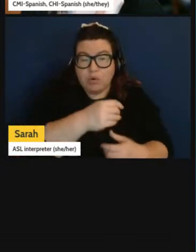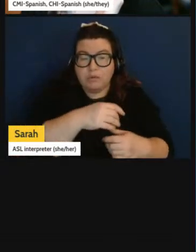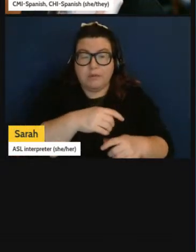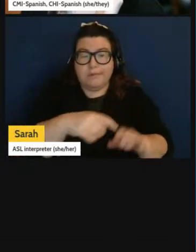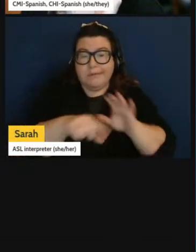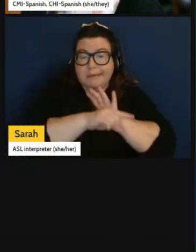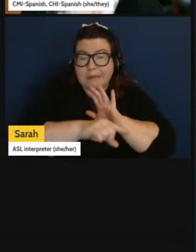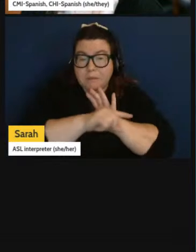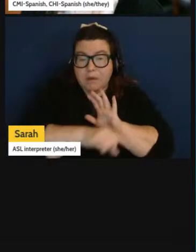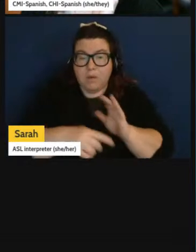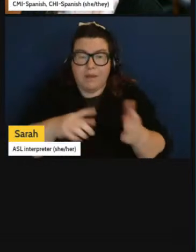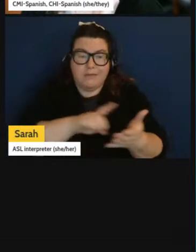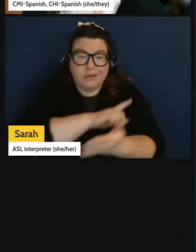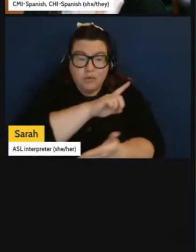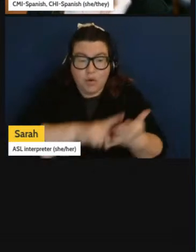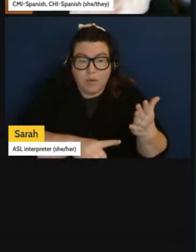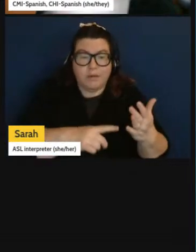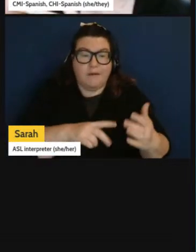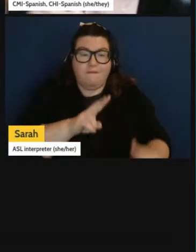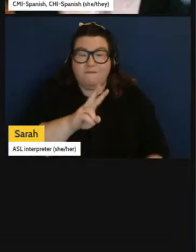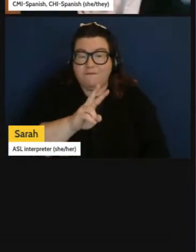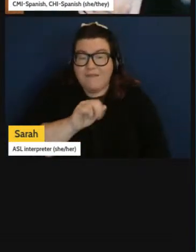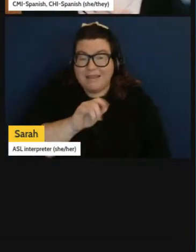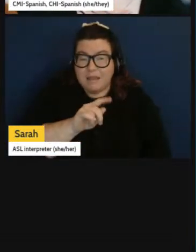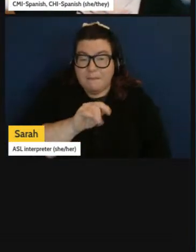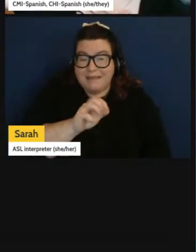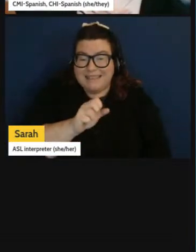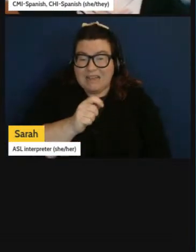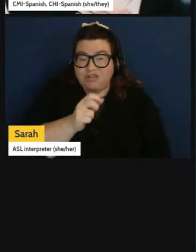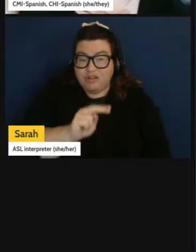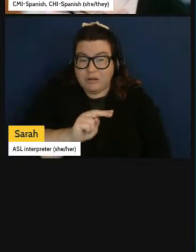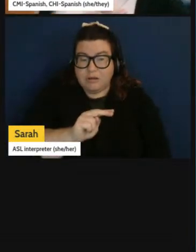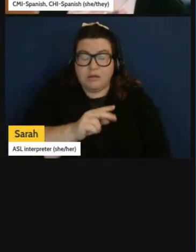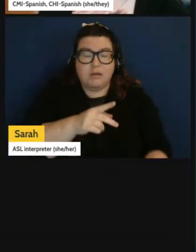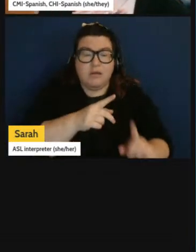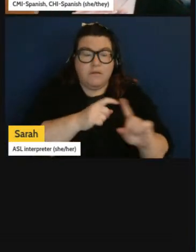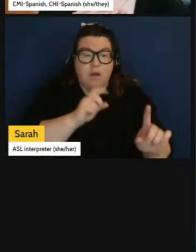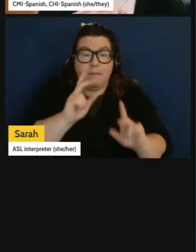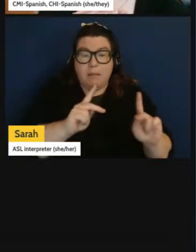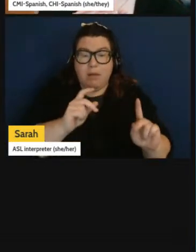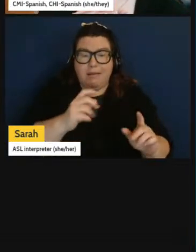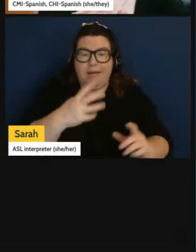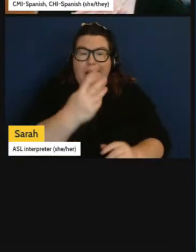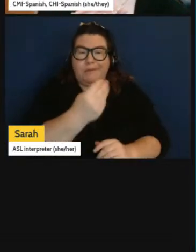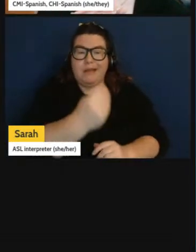We have discrimination and victimization. So external stigma comes from people outside of ourselves.